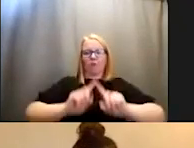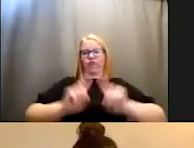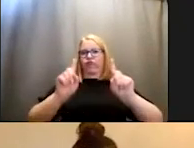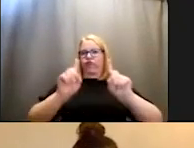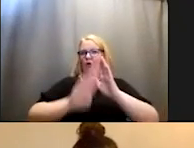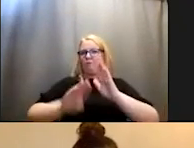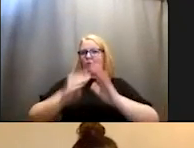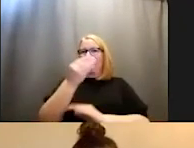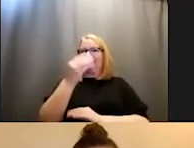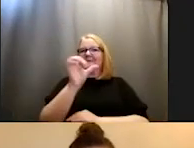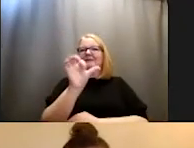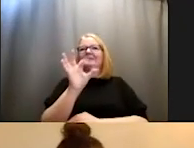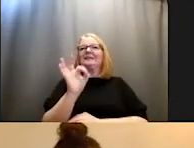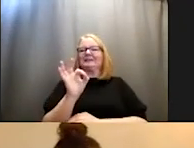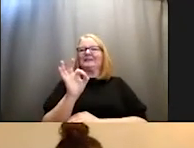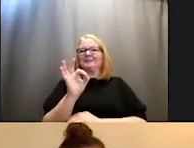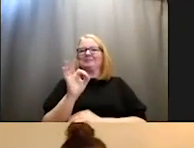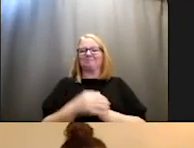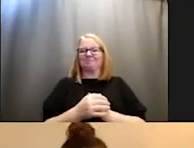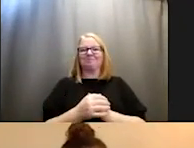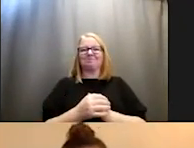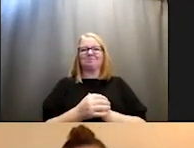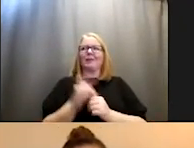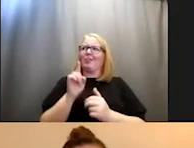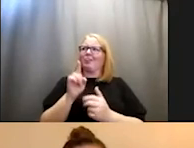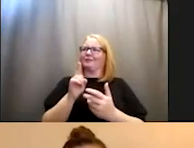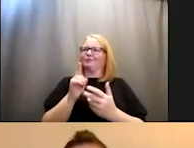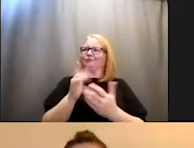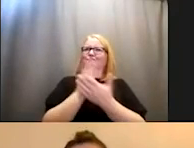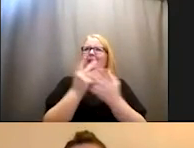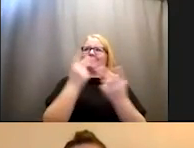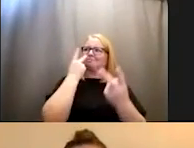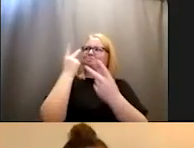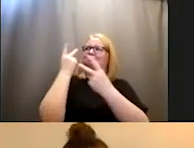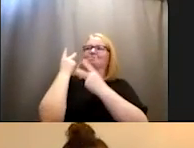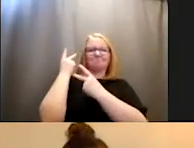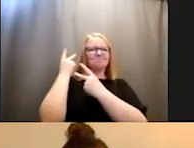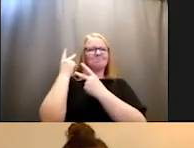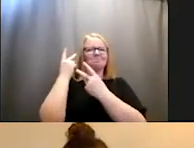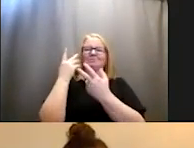range. And it's important to say that this was kind of reflected in the kind of